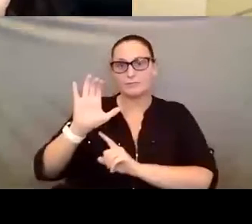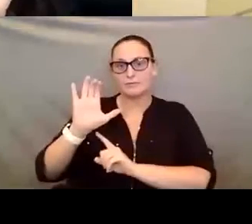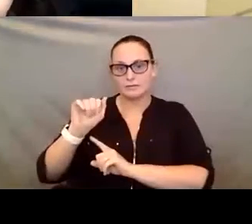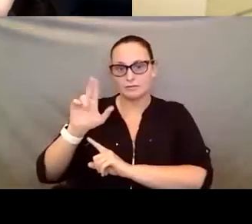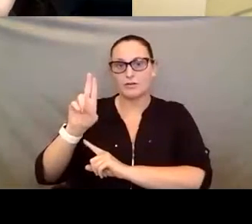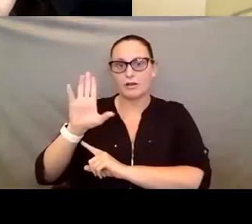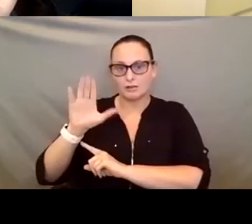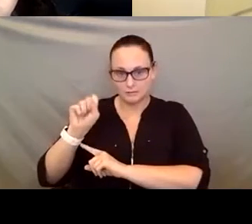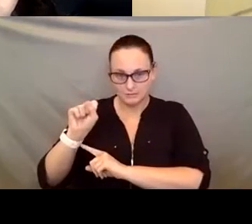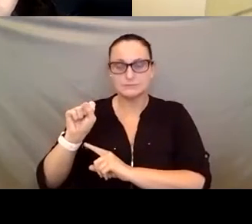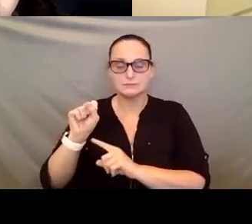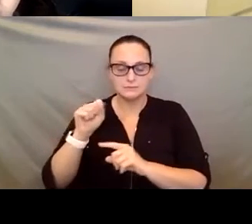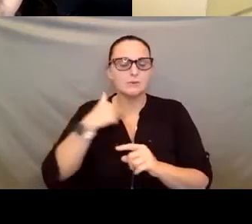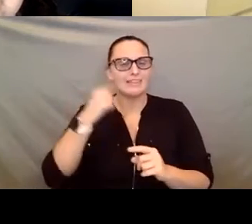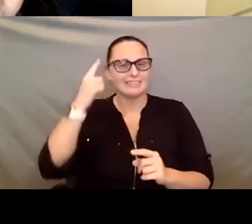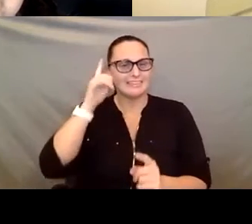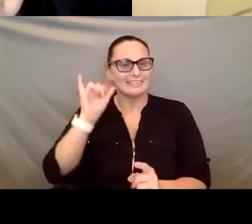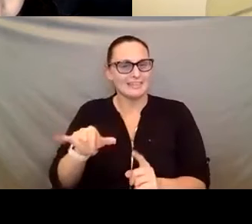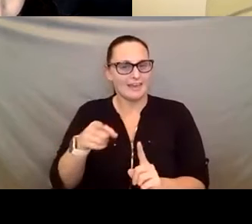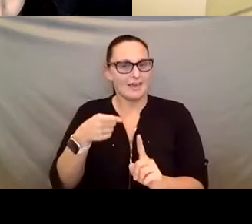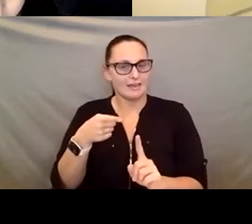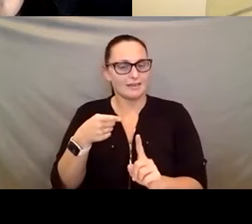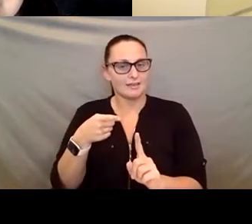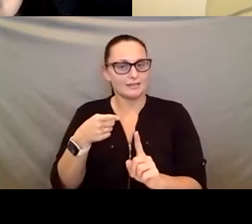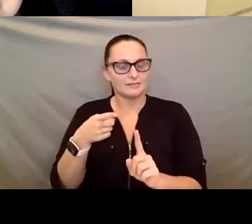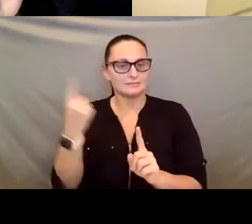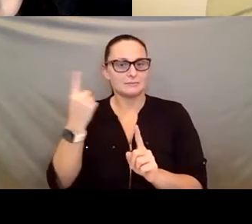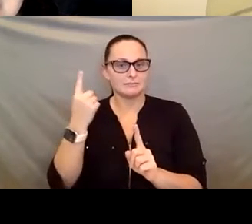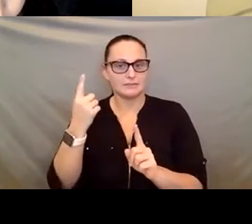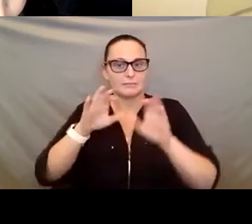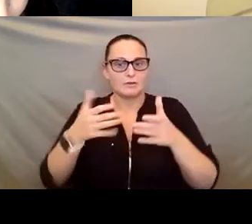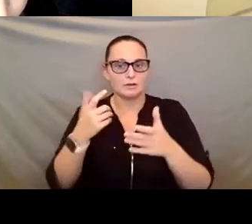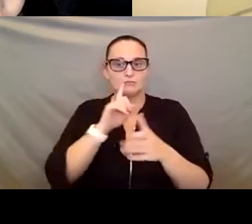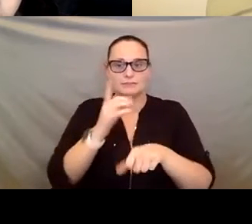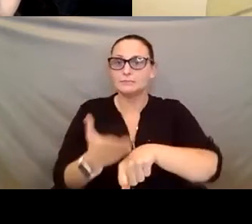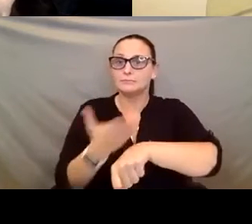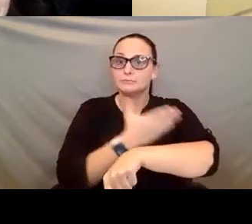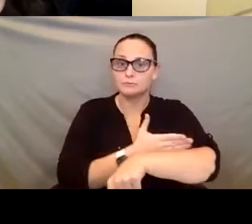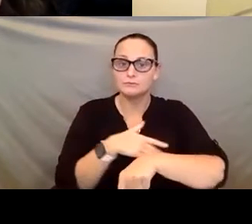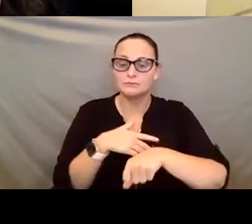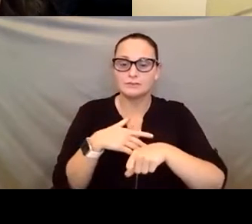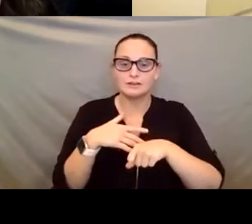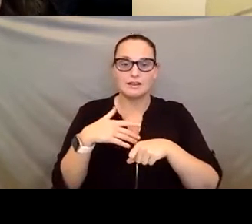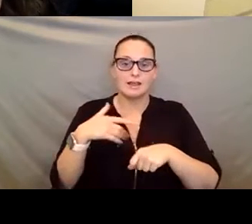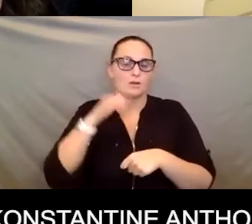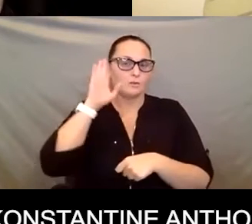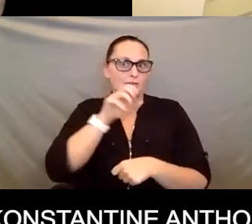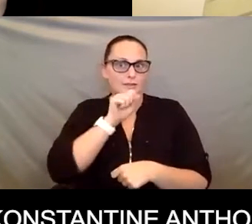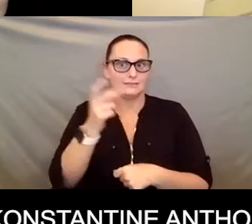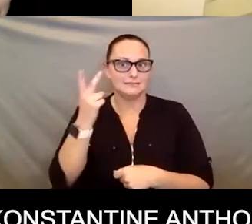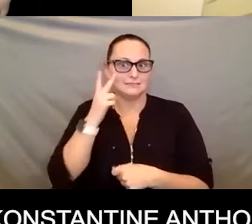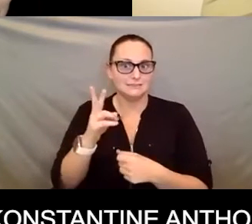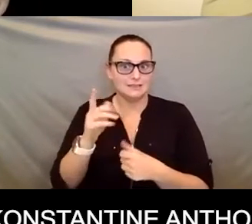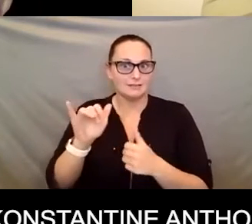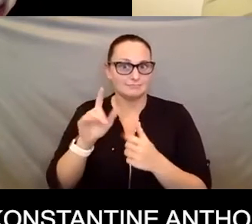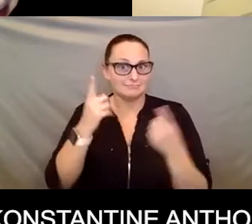things of that nature. So I think that would be something that the party could really work on. And I would love to see that come to